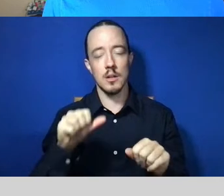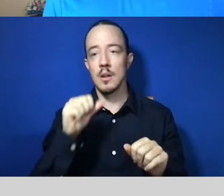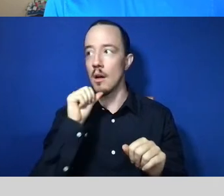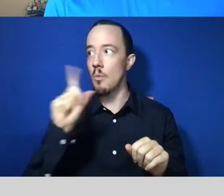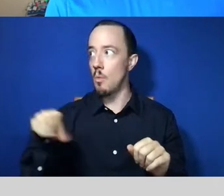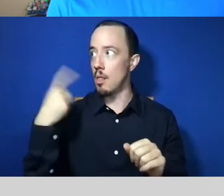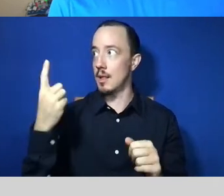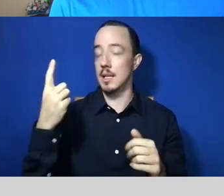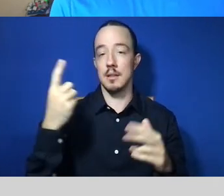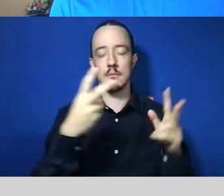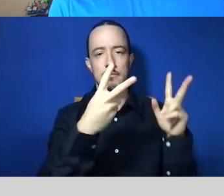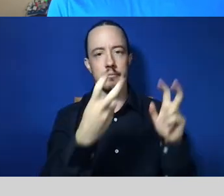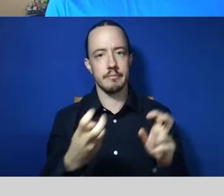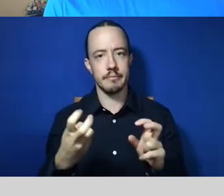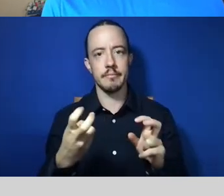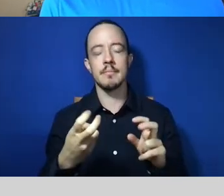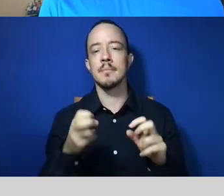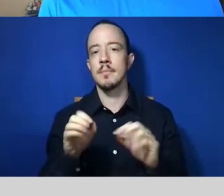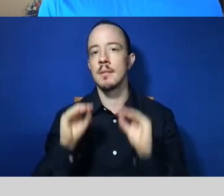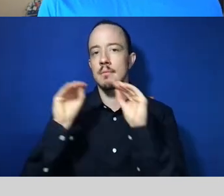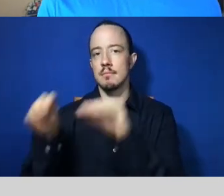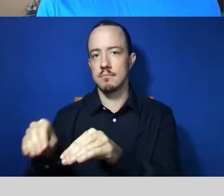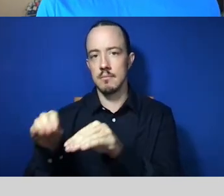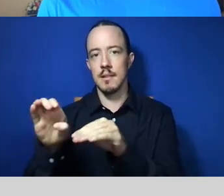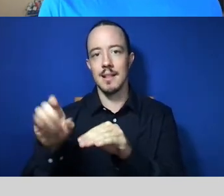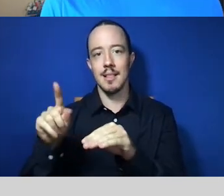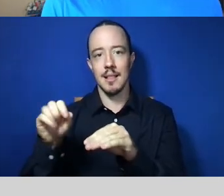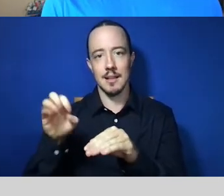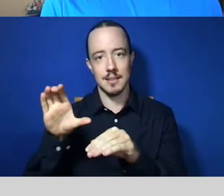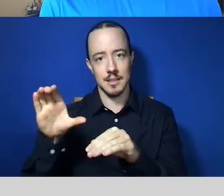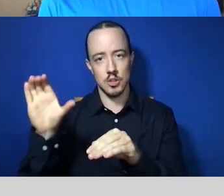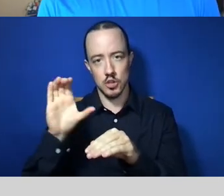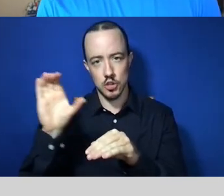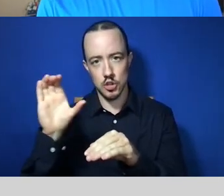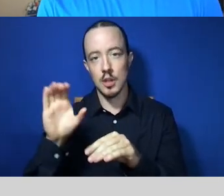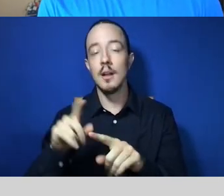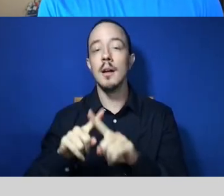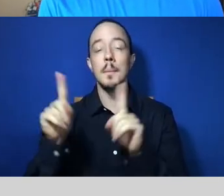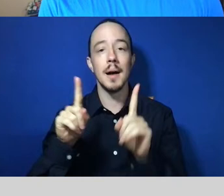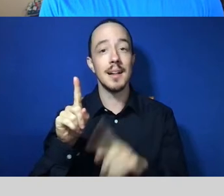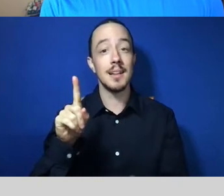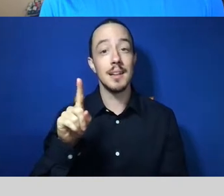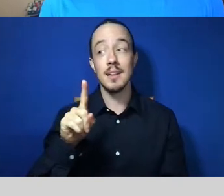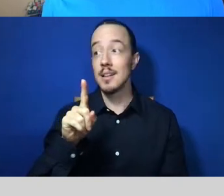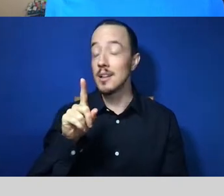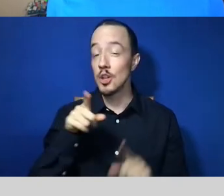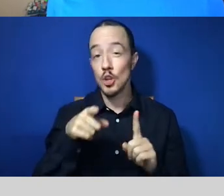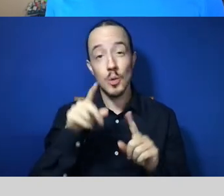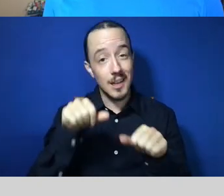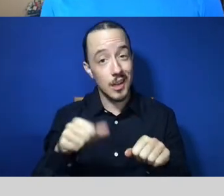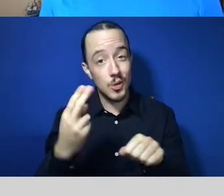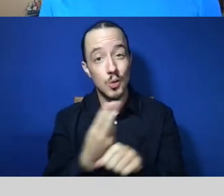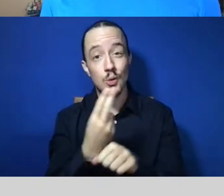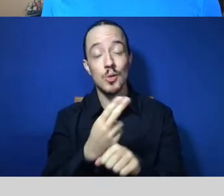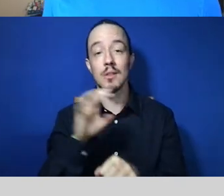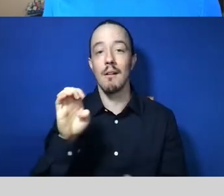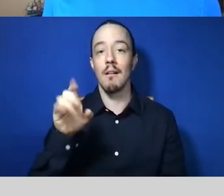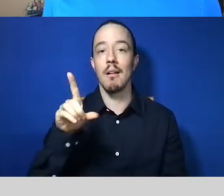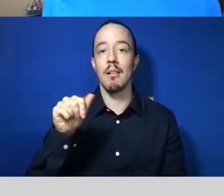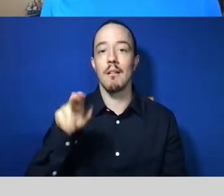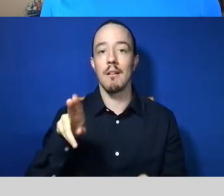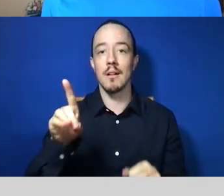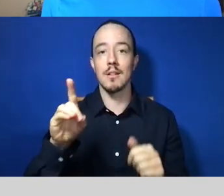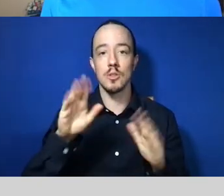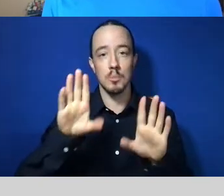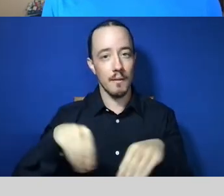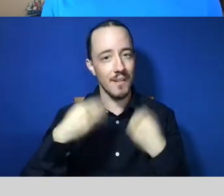to not only take data frame data and insert it into Elasticsearch, but you're able to